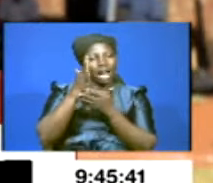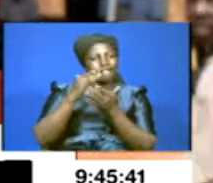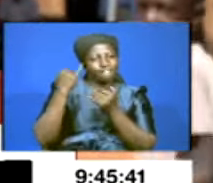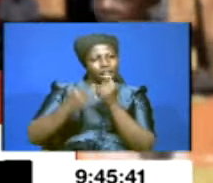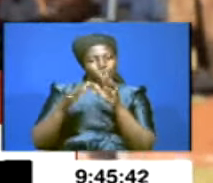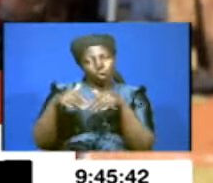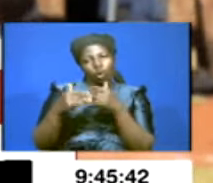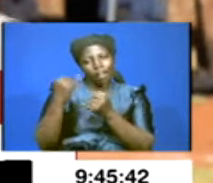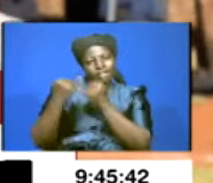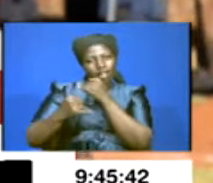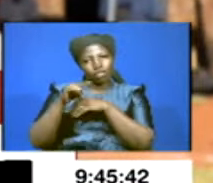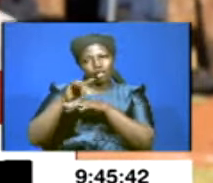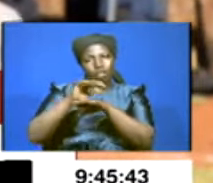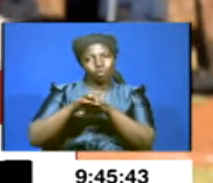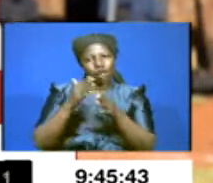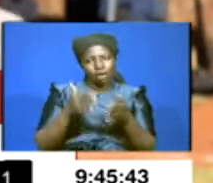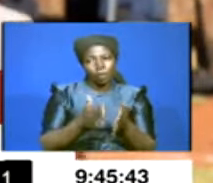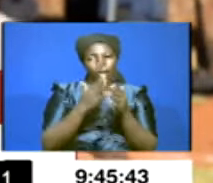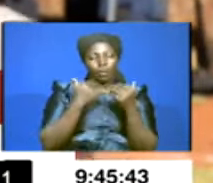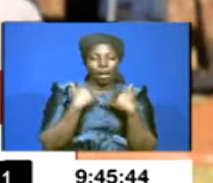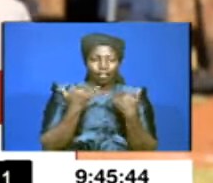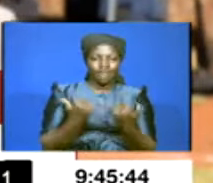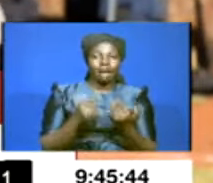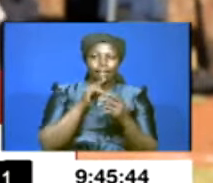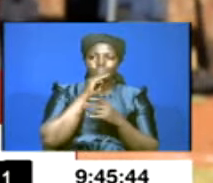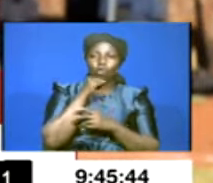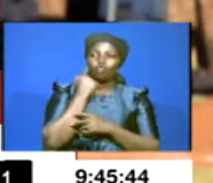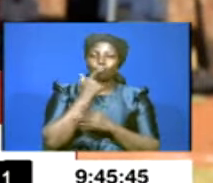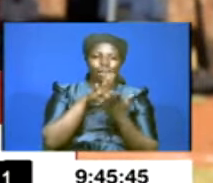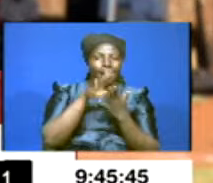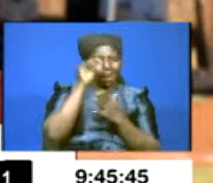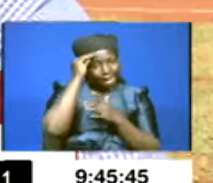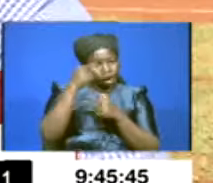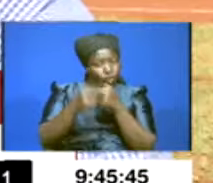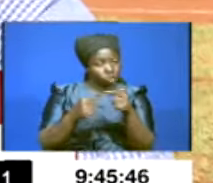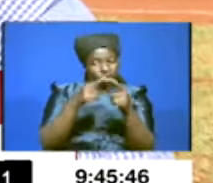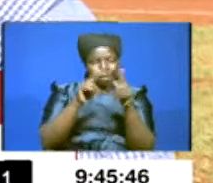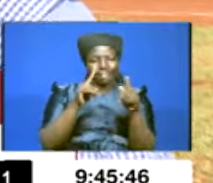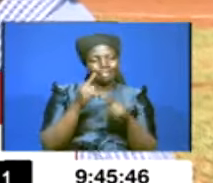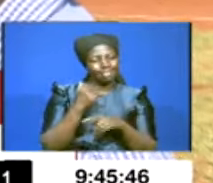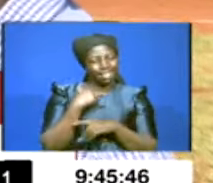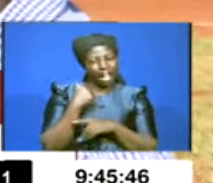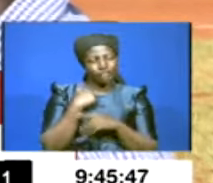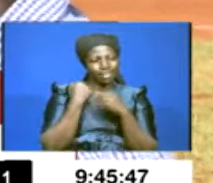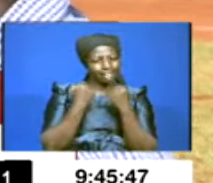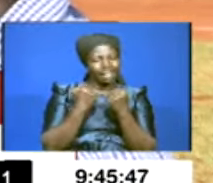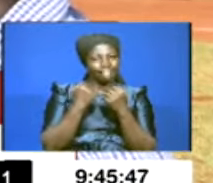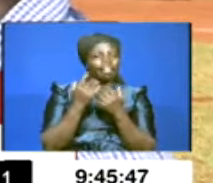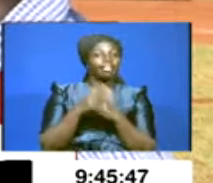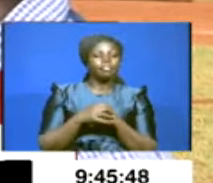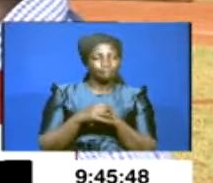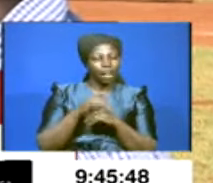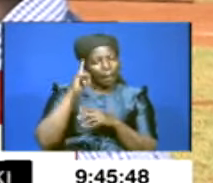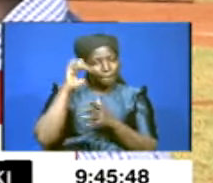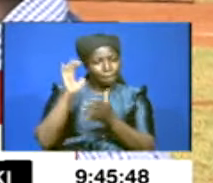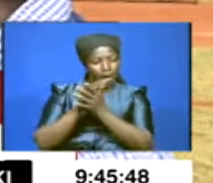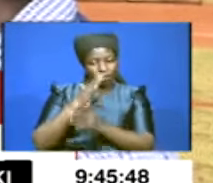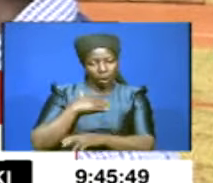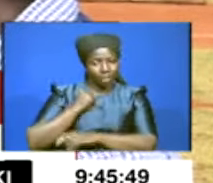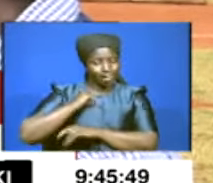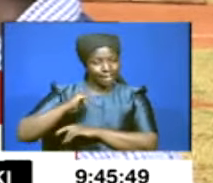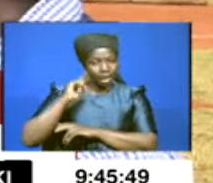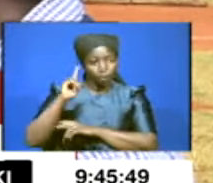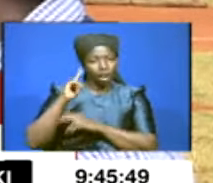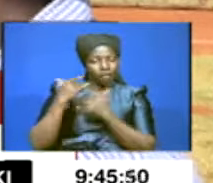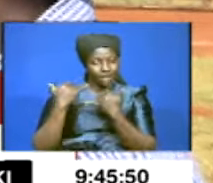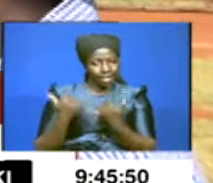a good way. We have young boys, they're still learning, but they have the fight, they have the heart. I believe our side, it's one of the youngest teams